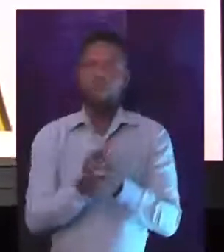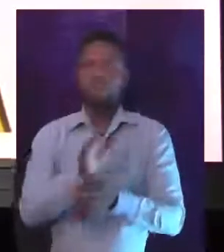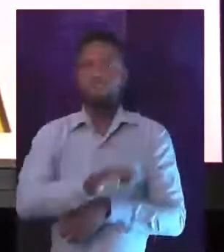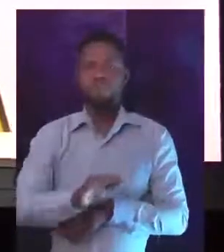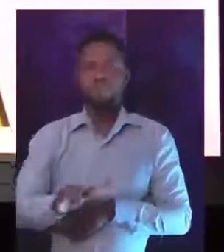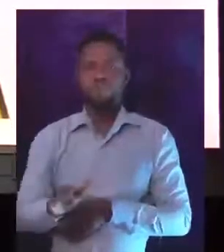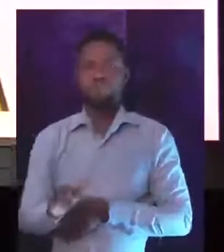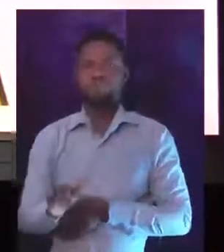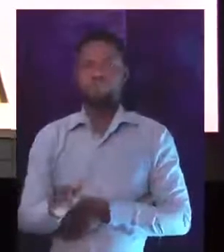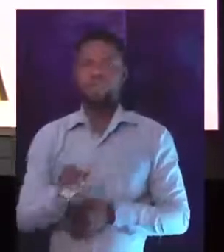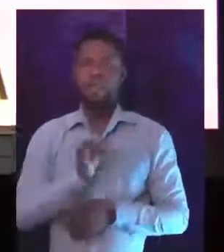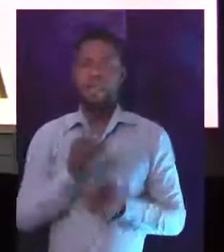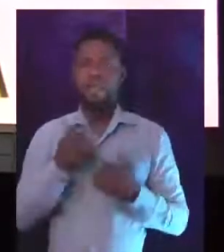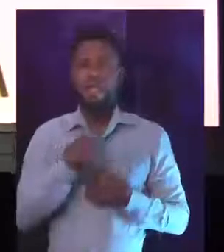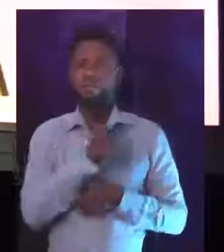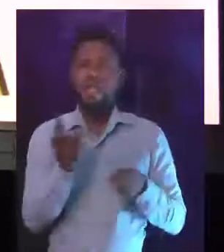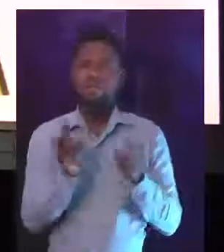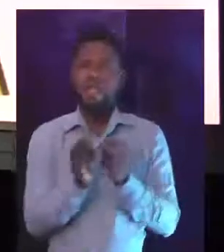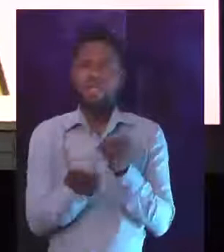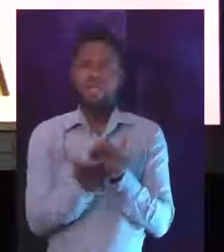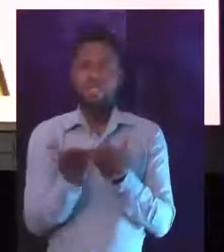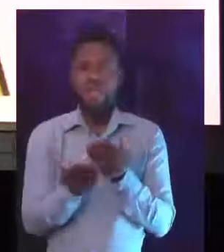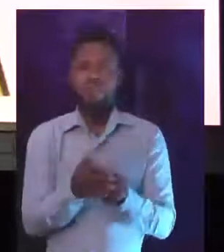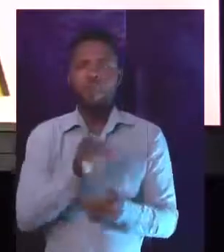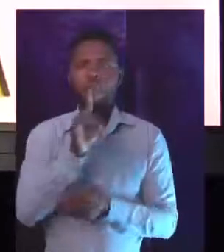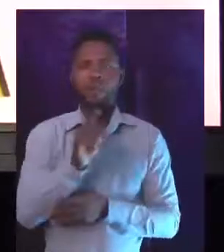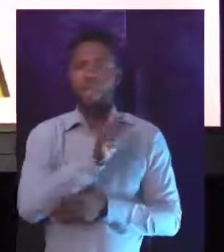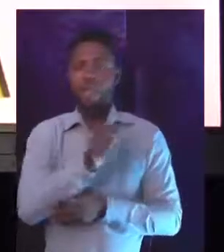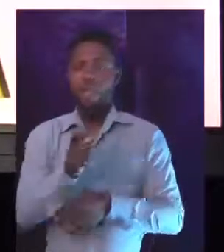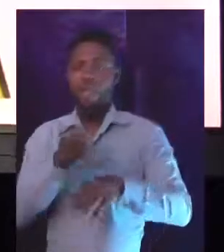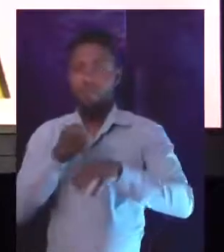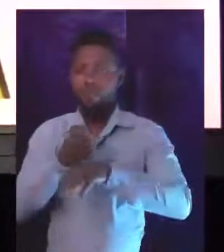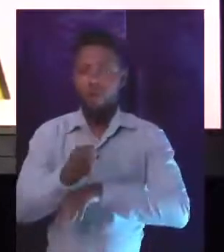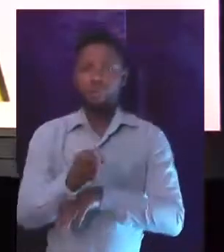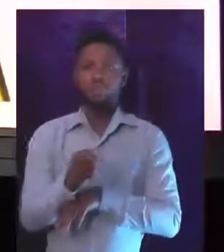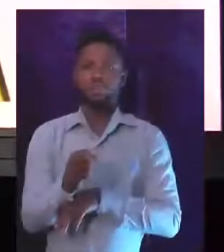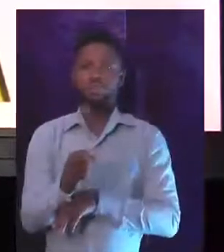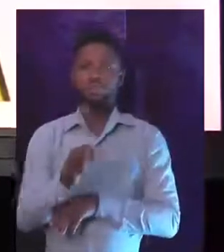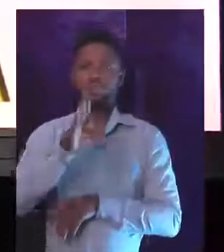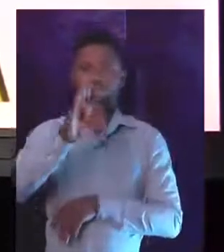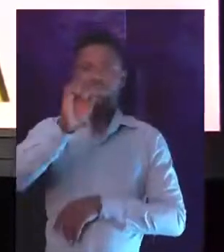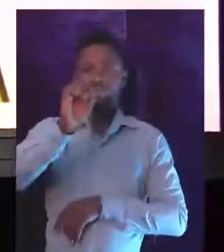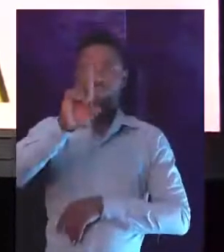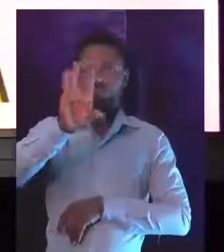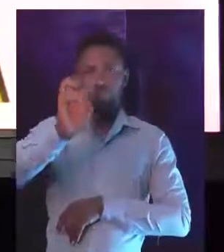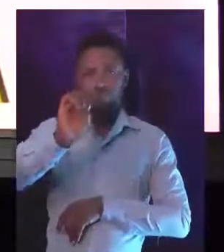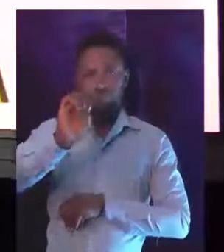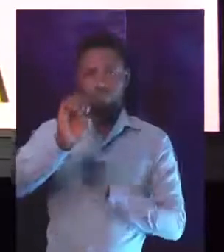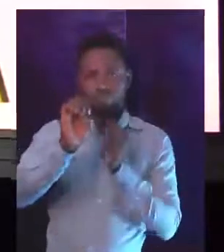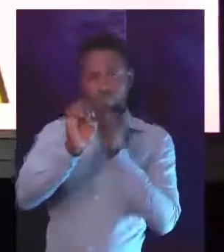school pupils, this definition. But I have a very simple one. A force